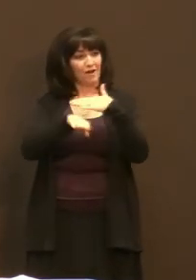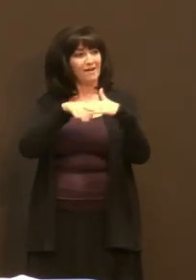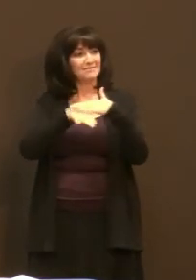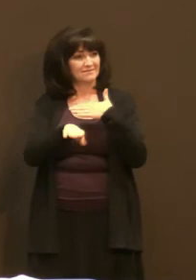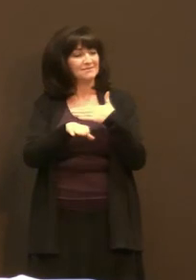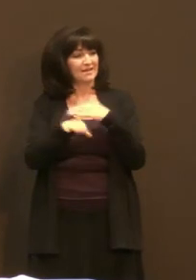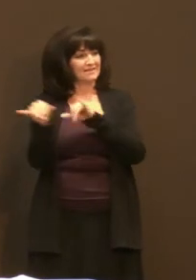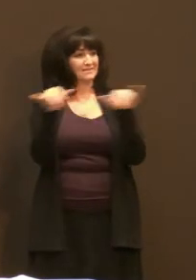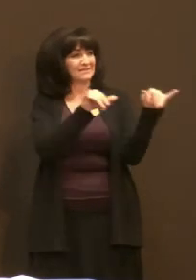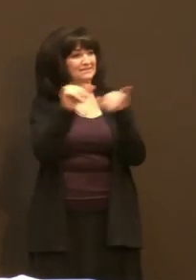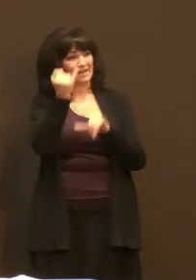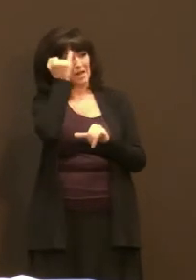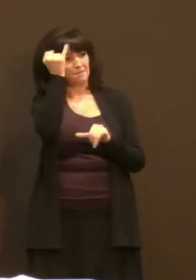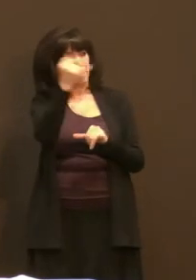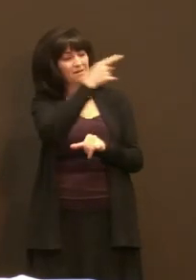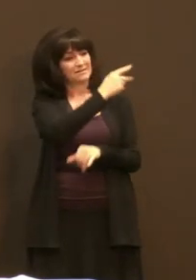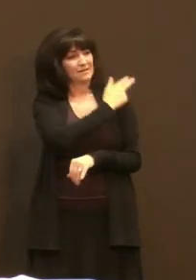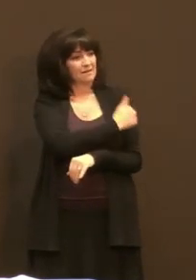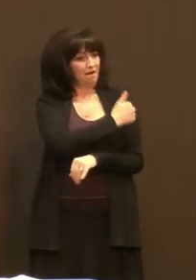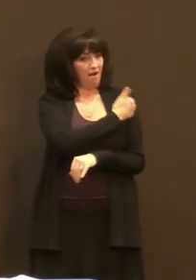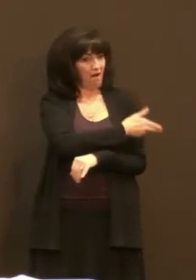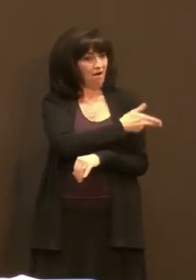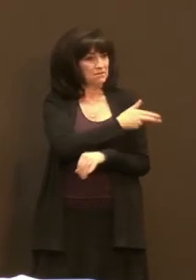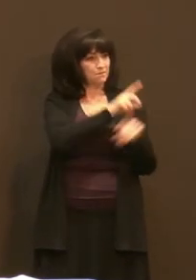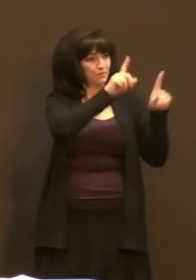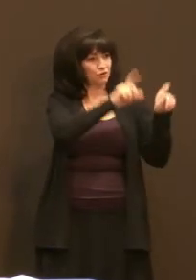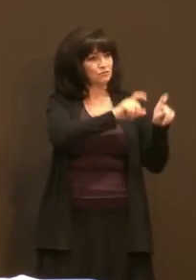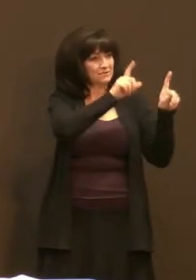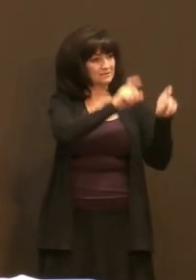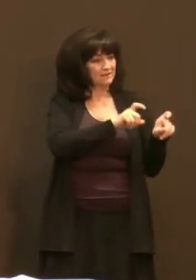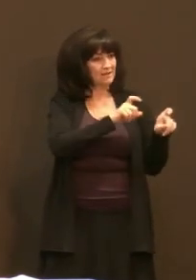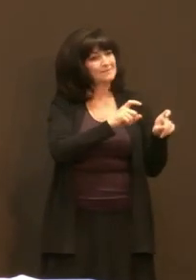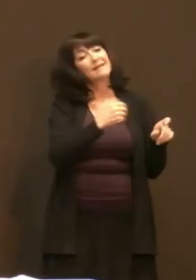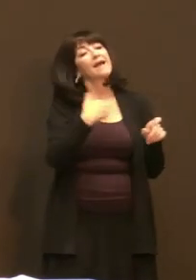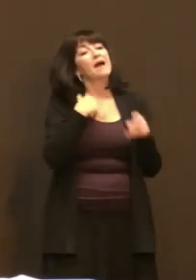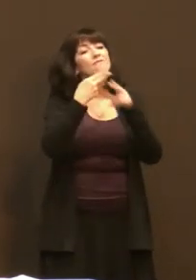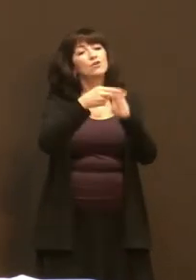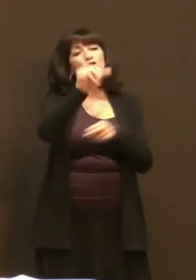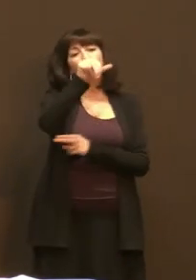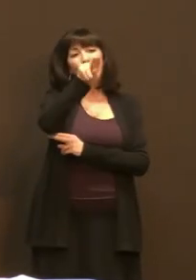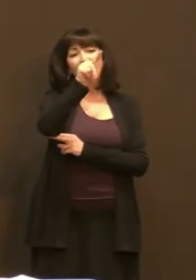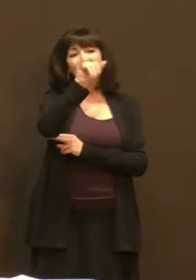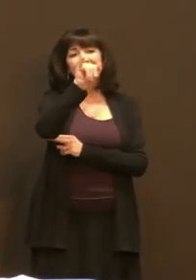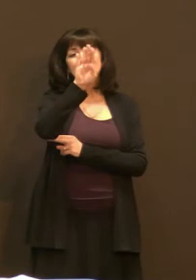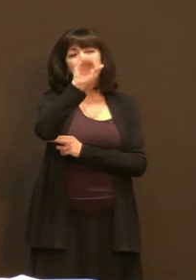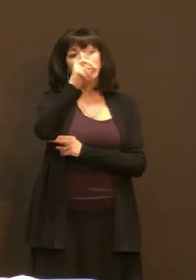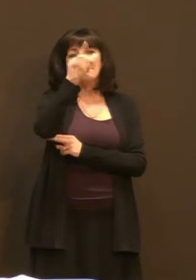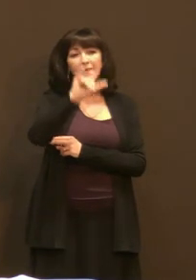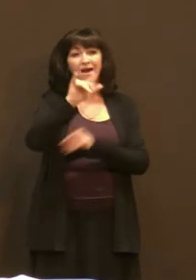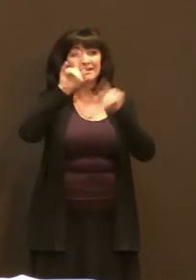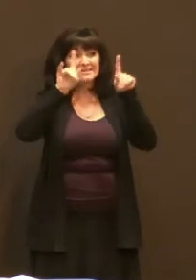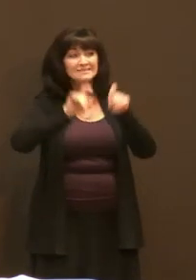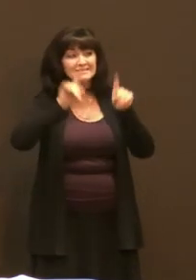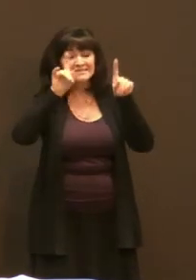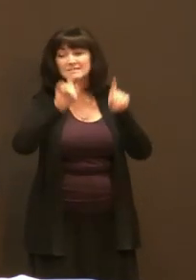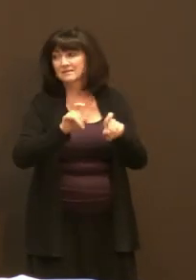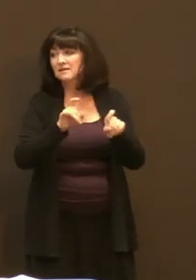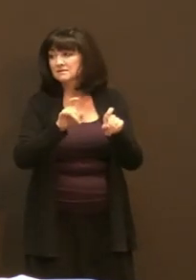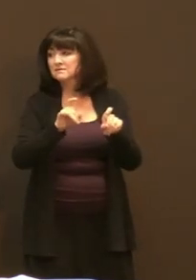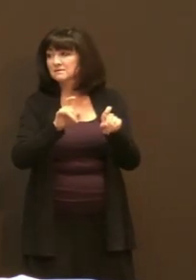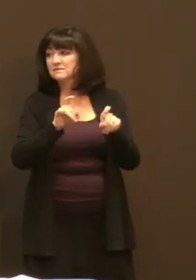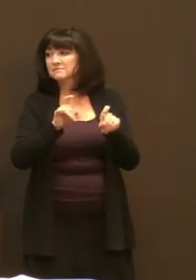doing testing. There's also antibody testing as well. If I can, I'd like